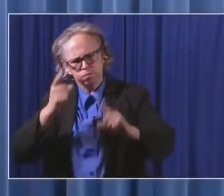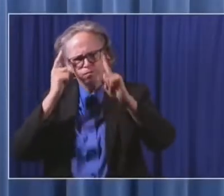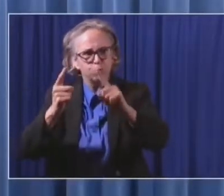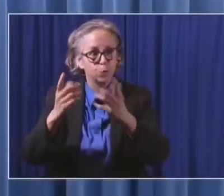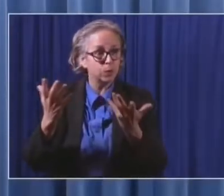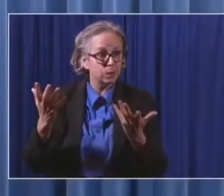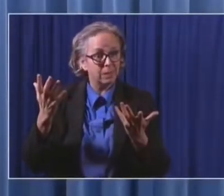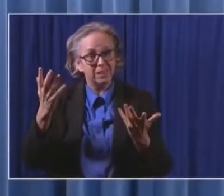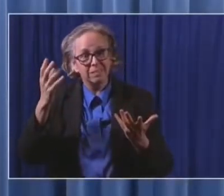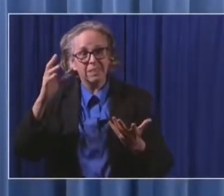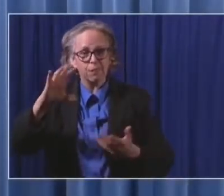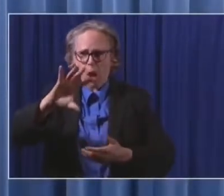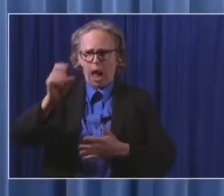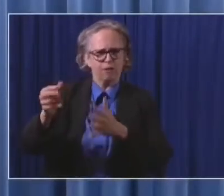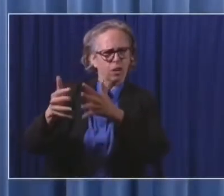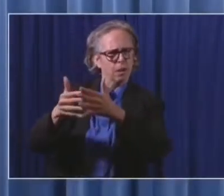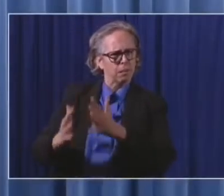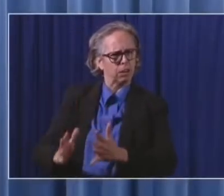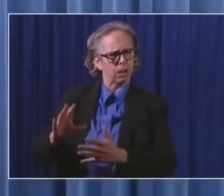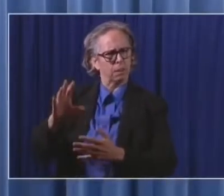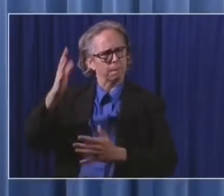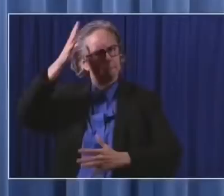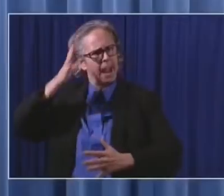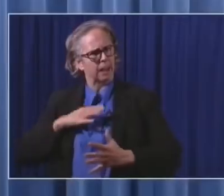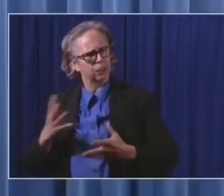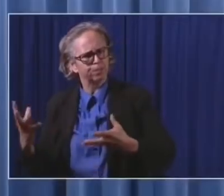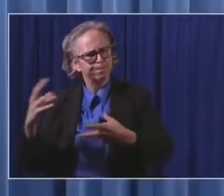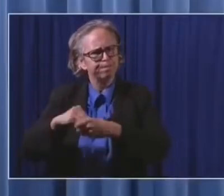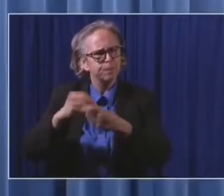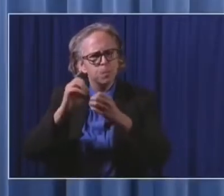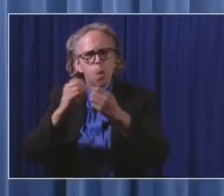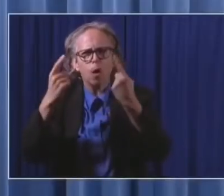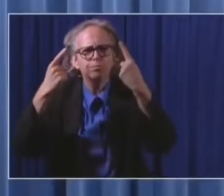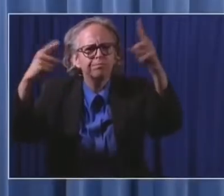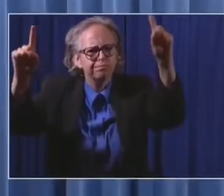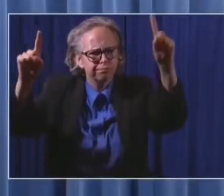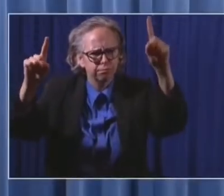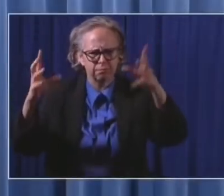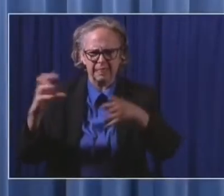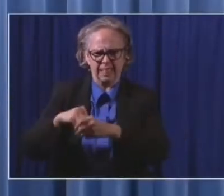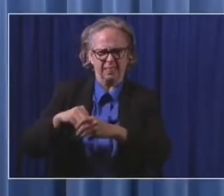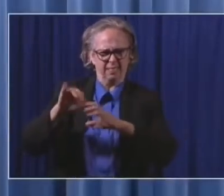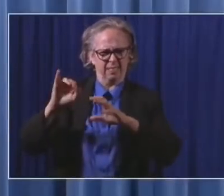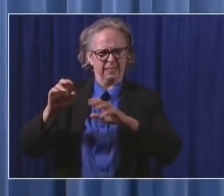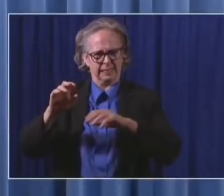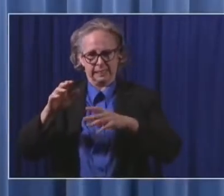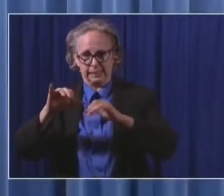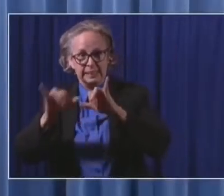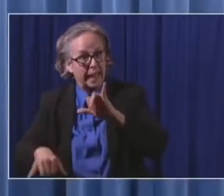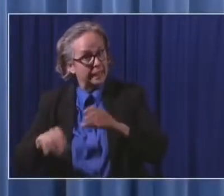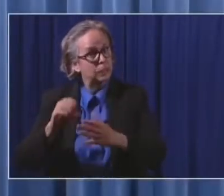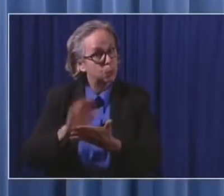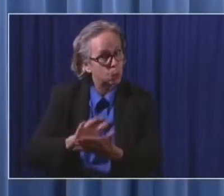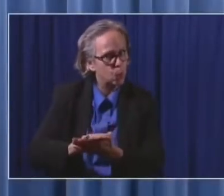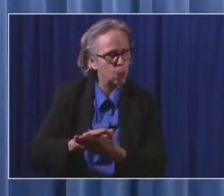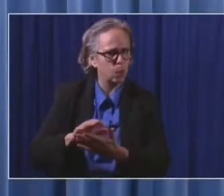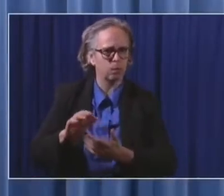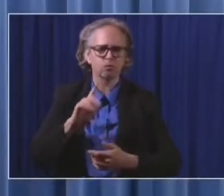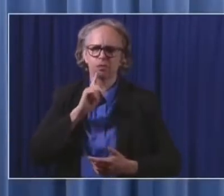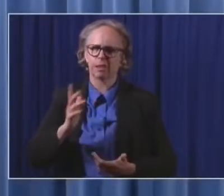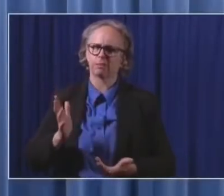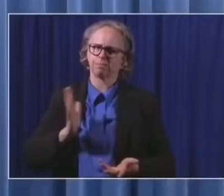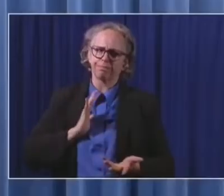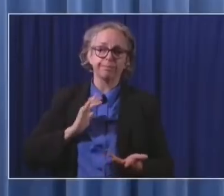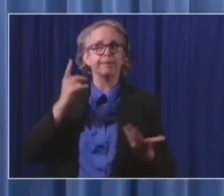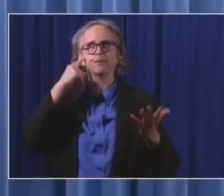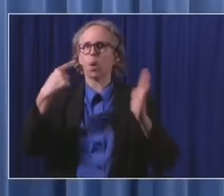of Clark State. Men of Clark State's goals are to increase the success of African American men by raising retention and completion